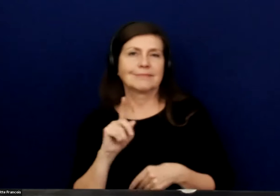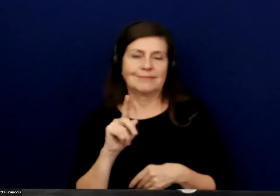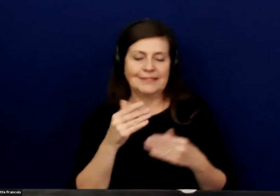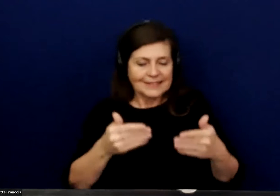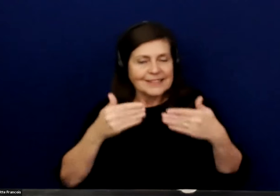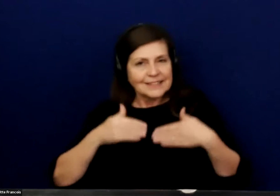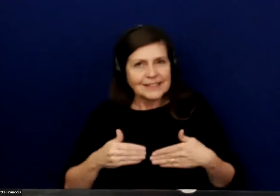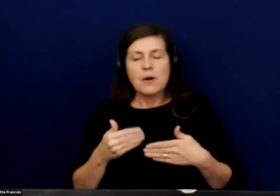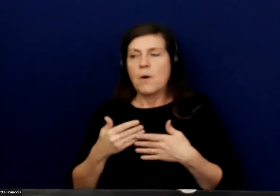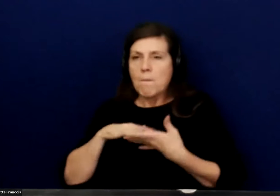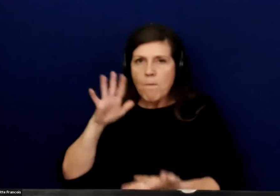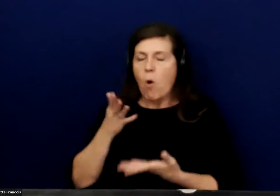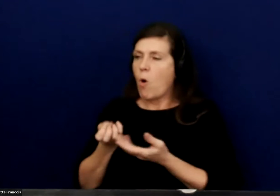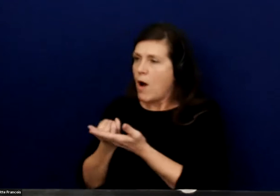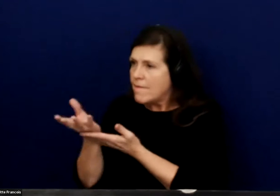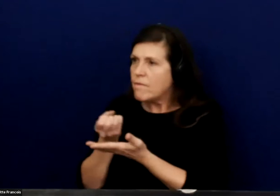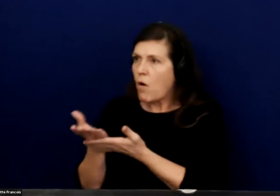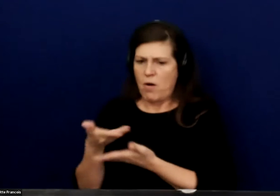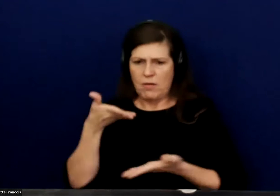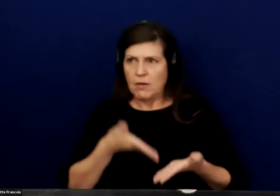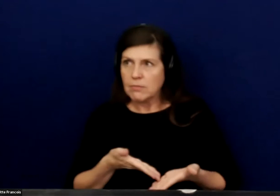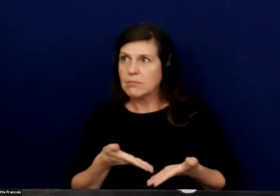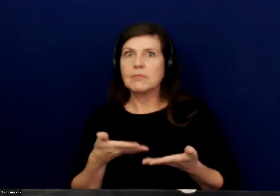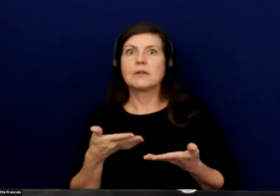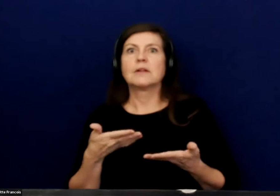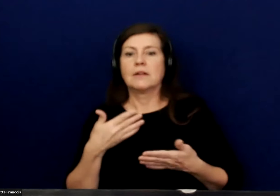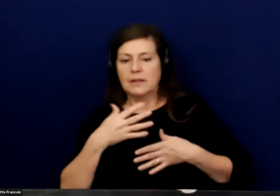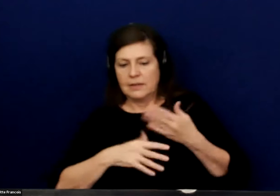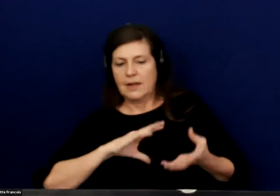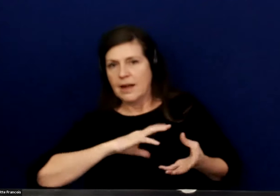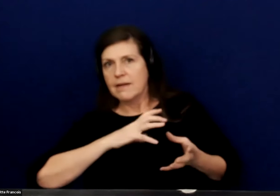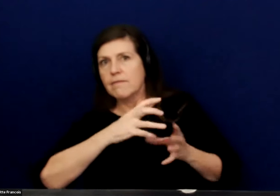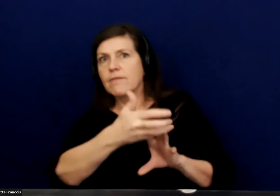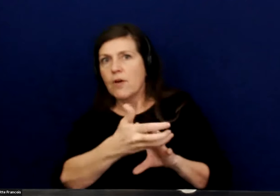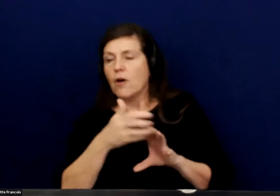more informed about what is good by involving users at the